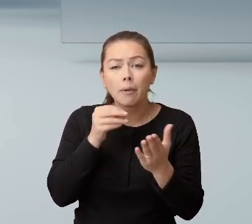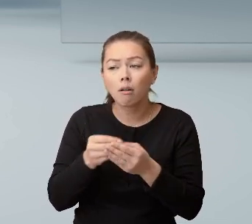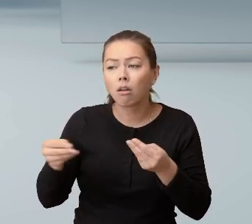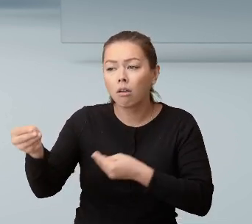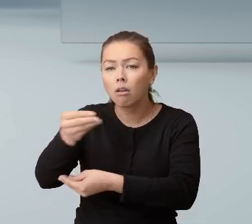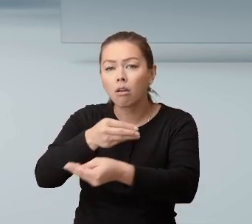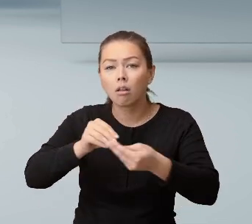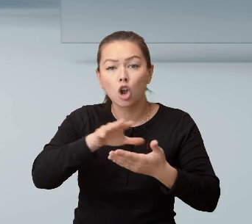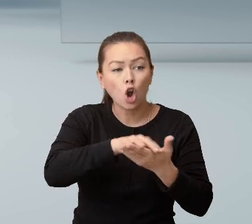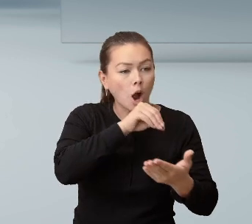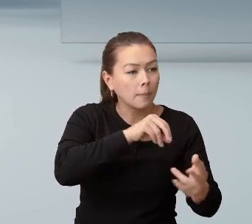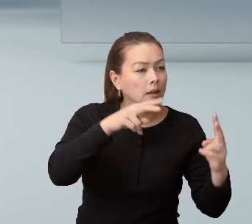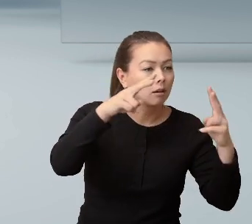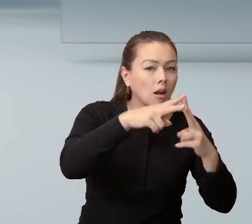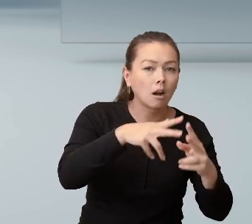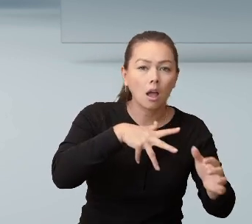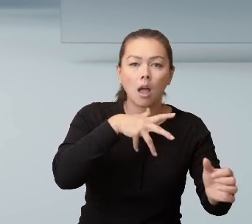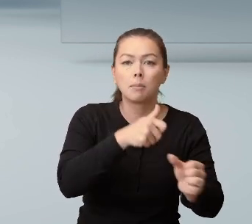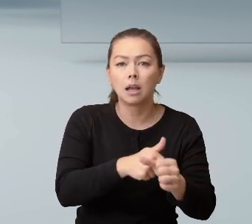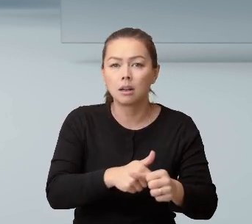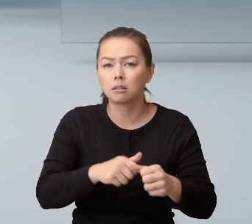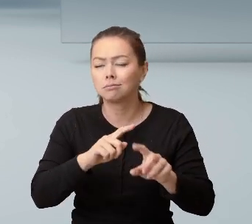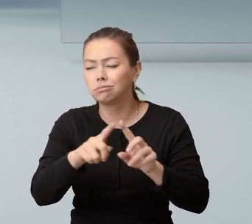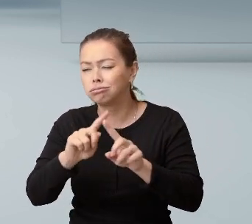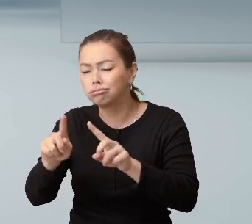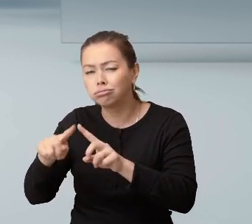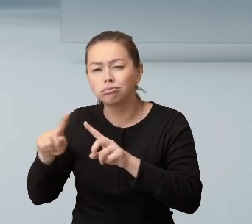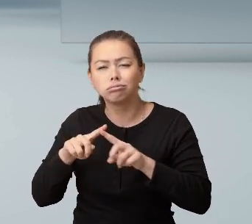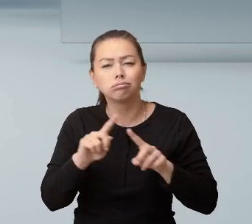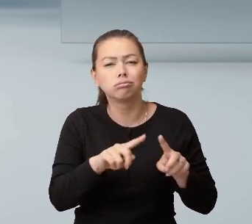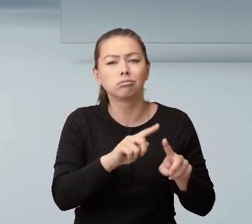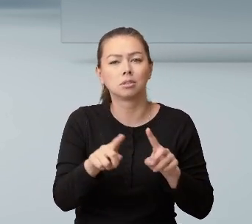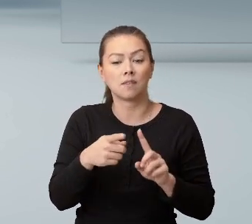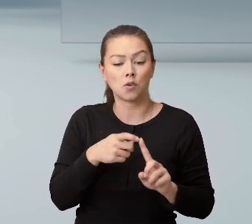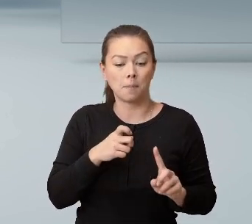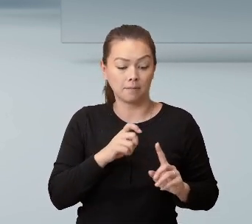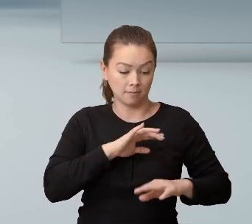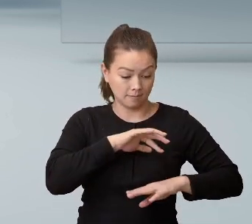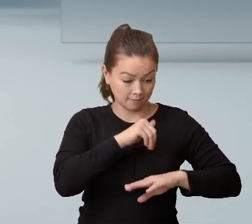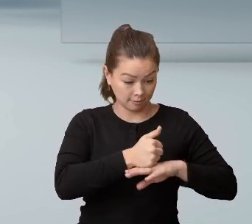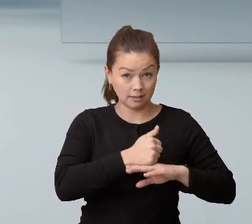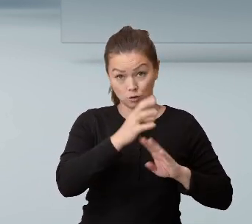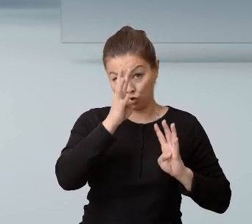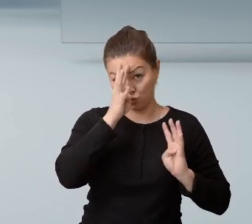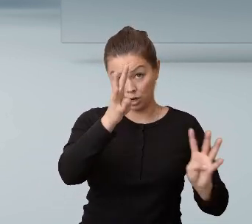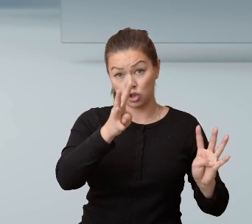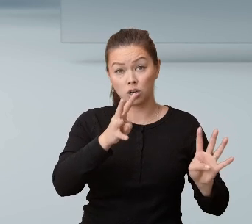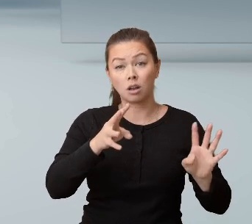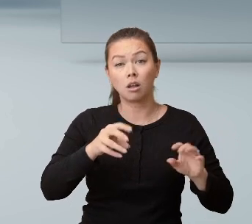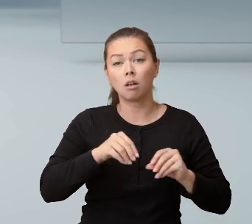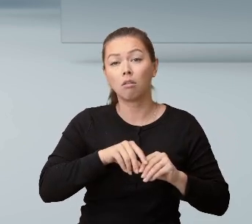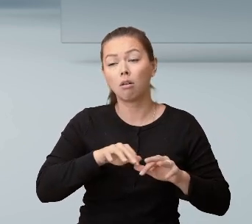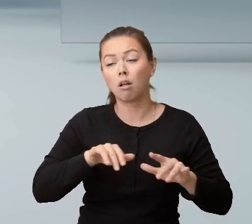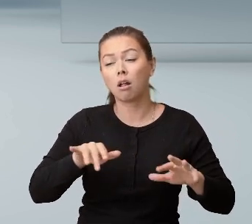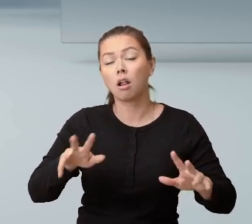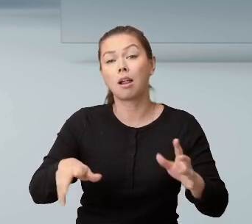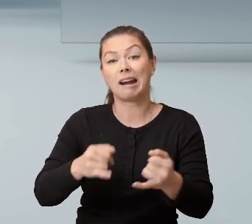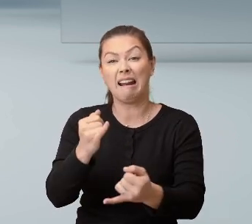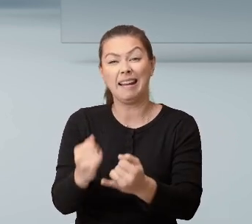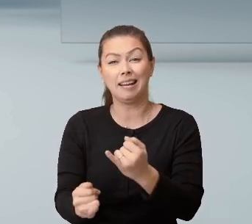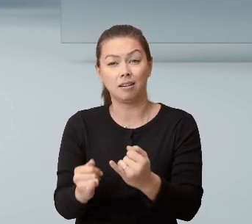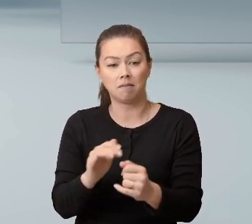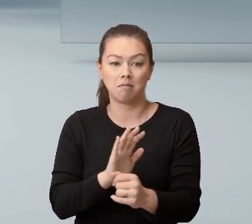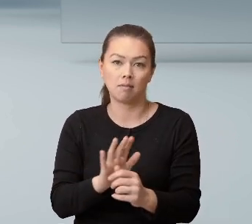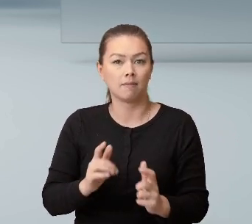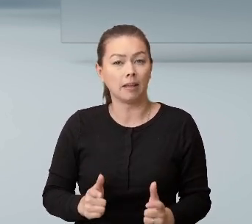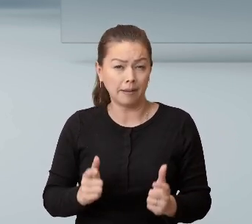around everywhere, and all of the versions and all of the life cycle of that document from its initial creation all the way through its usage